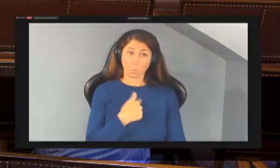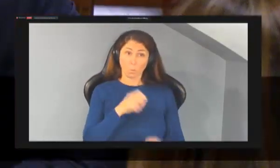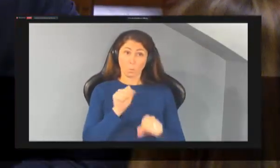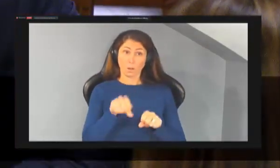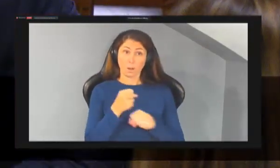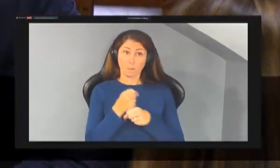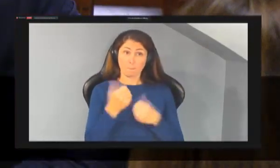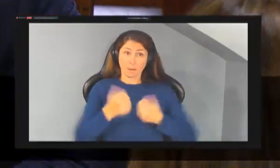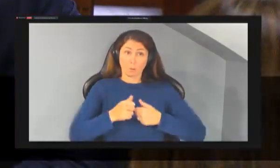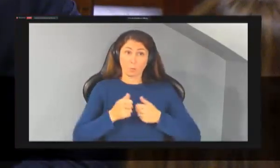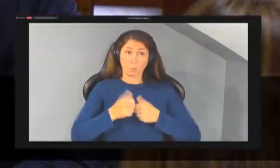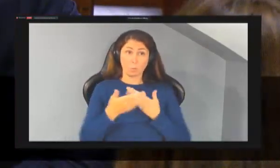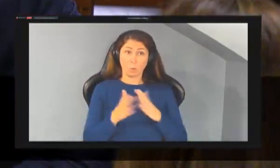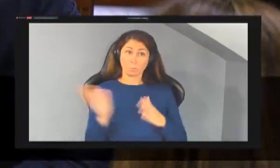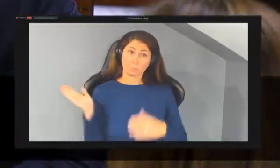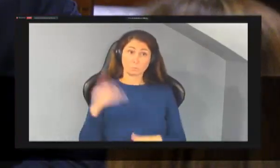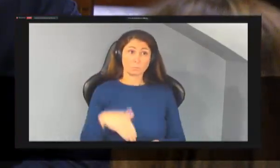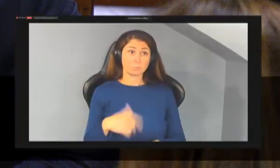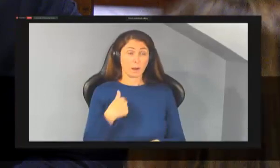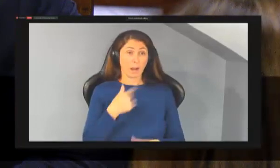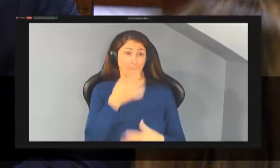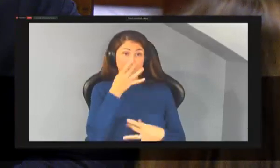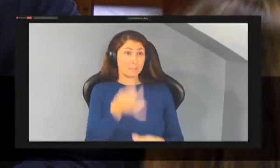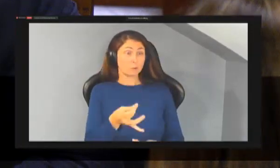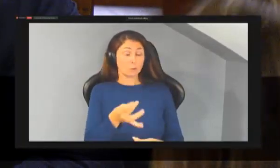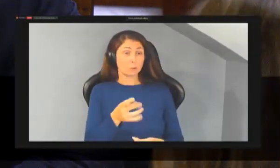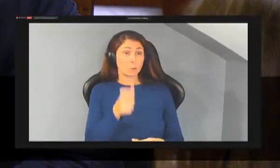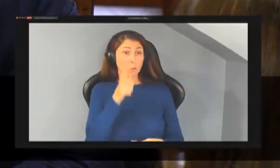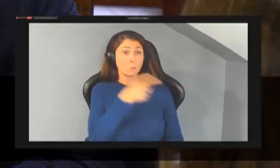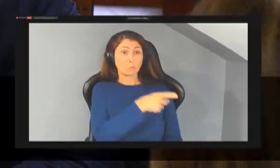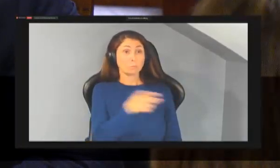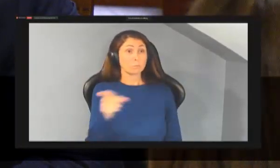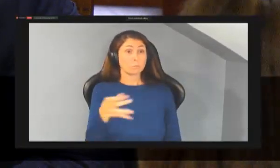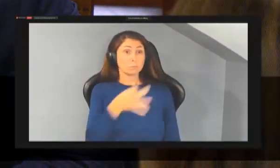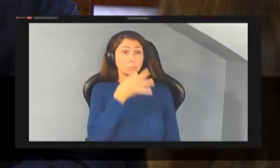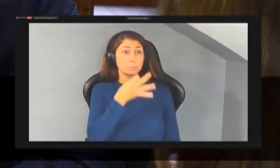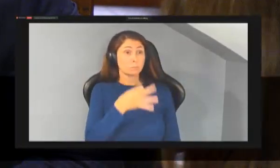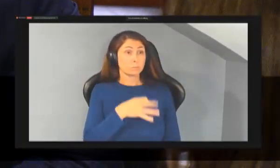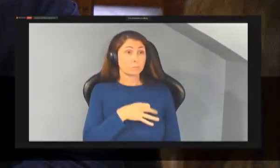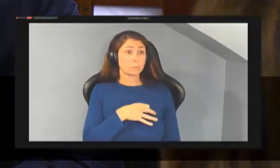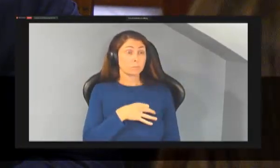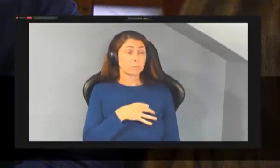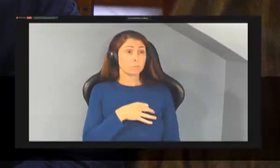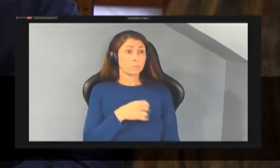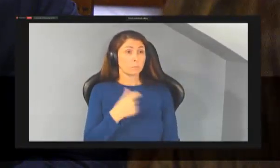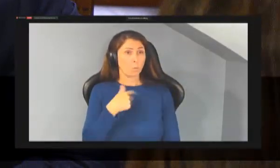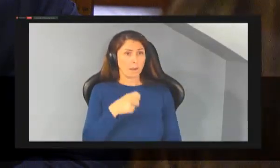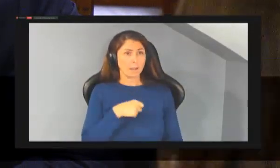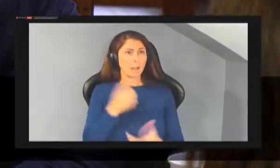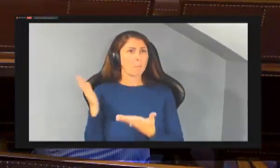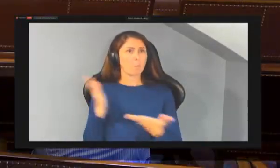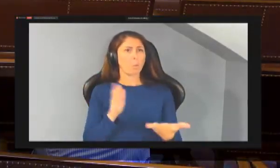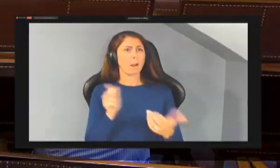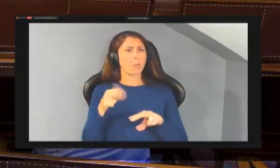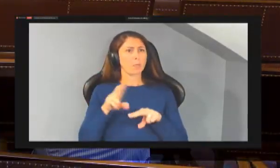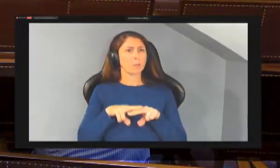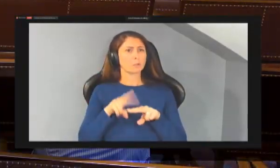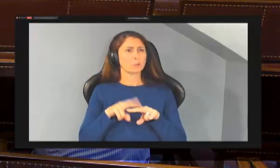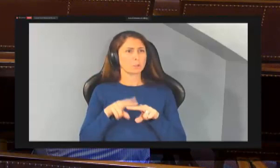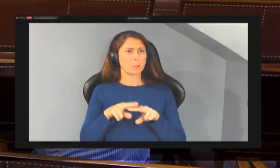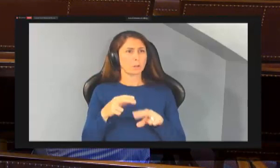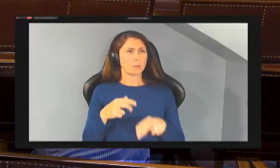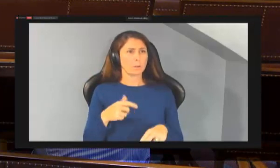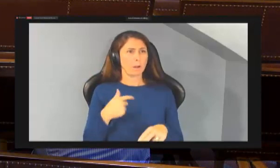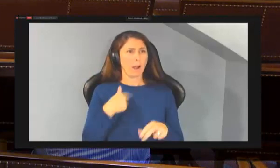to people that have expertise in this. We can bring another chair up, can't we? I can go back. Shannon can